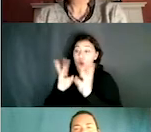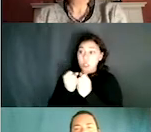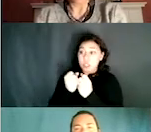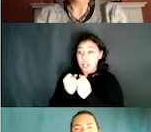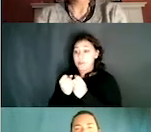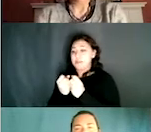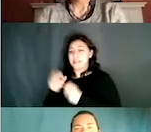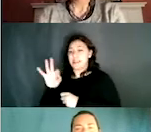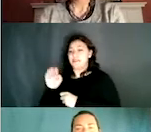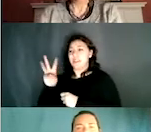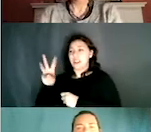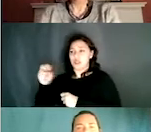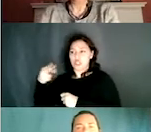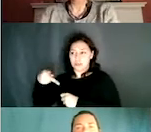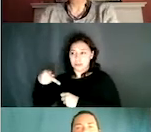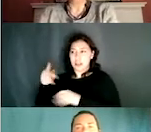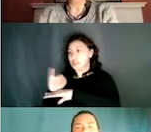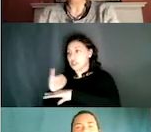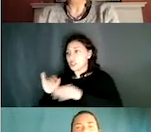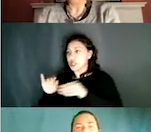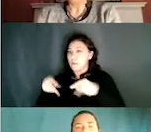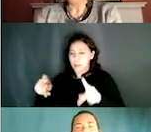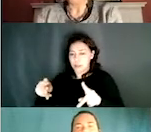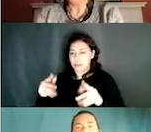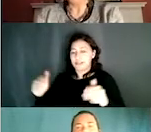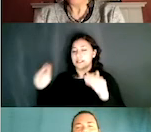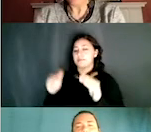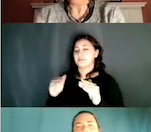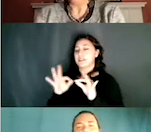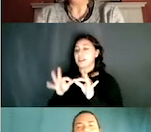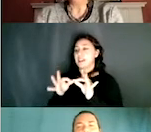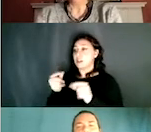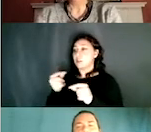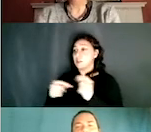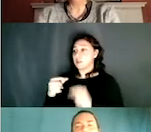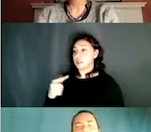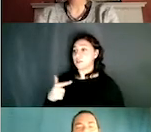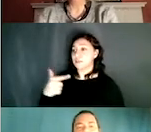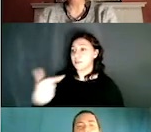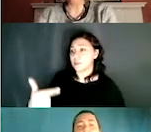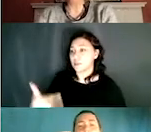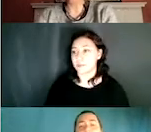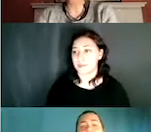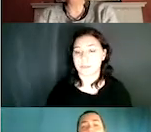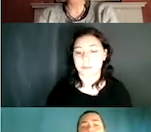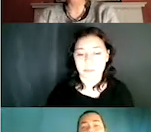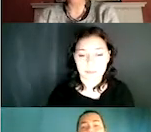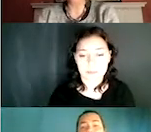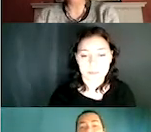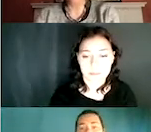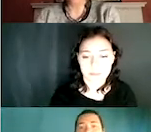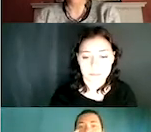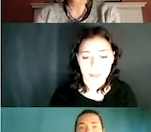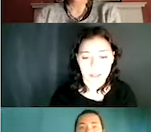In the next slide, Professor Nazareno is also being recognized for a second award as the 2021 winner for Excellence in